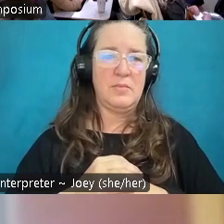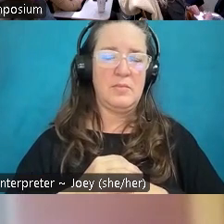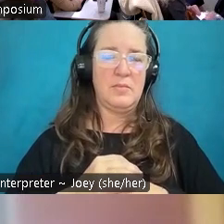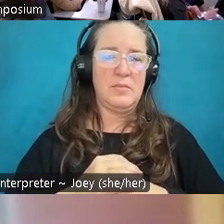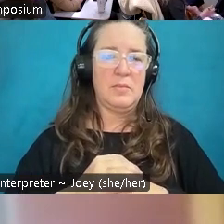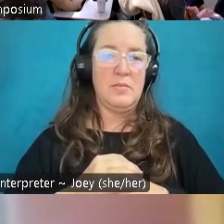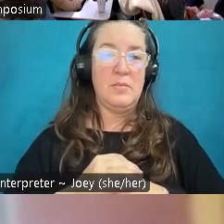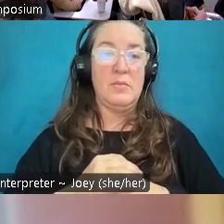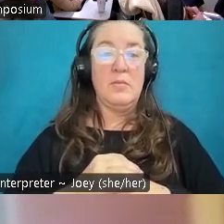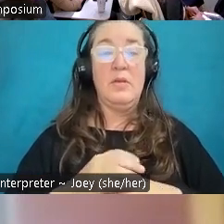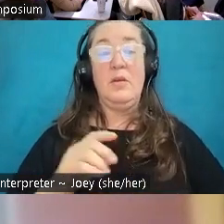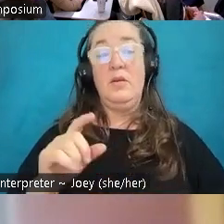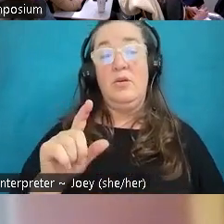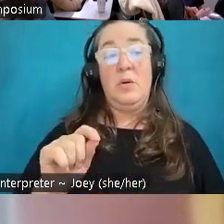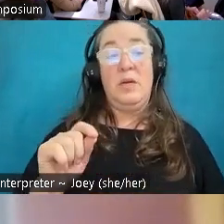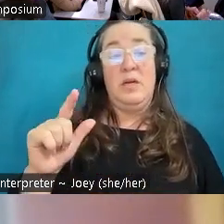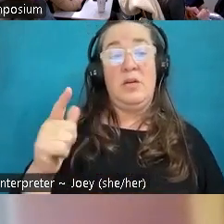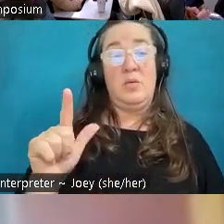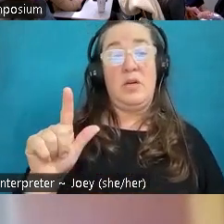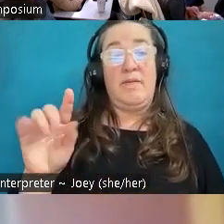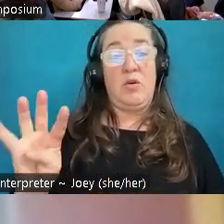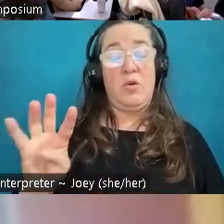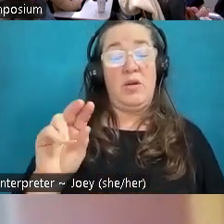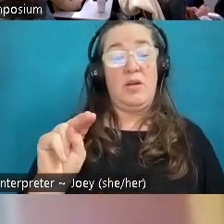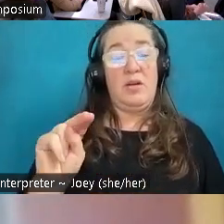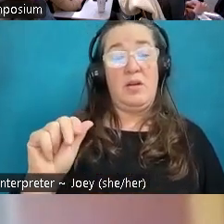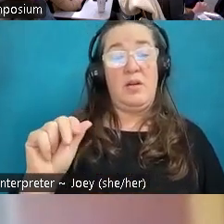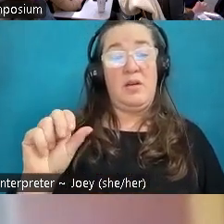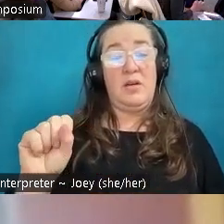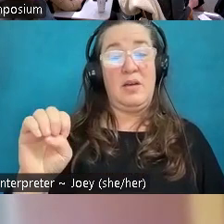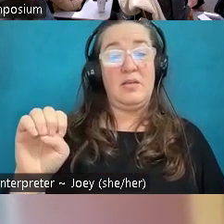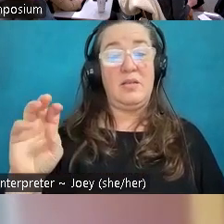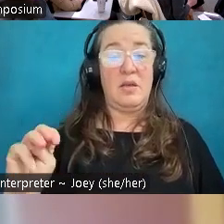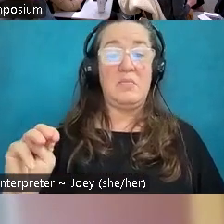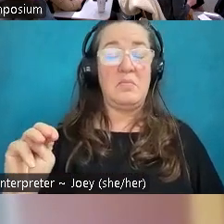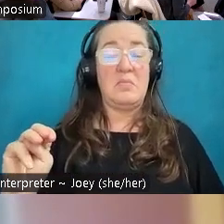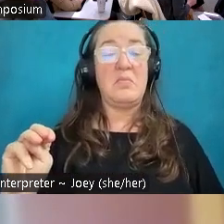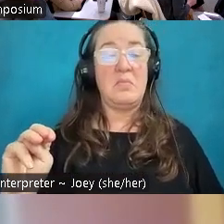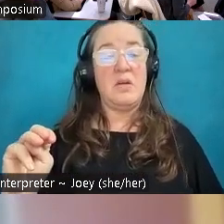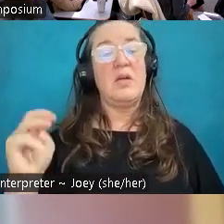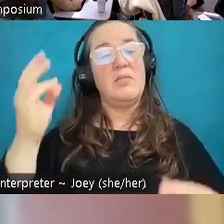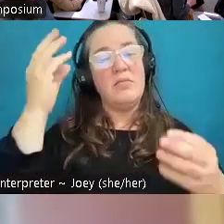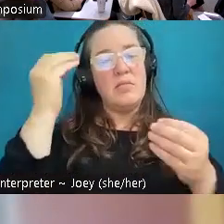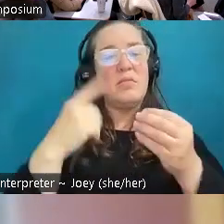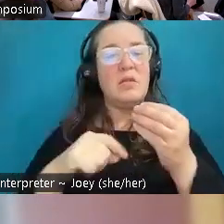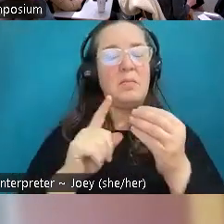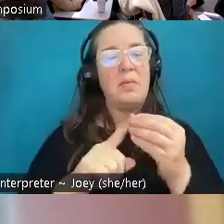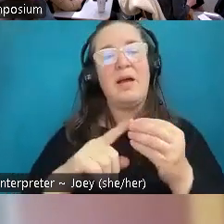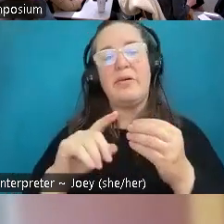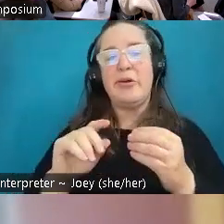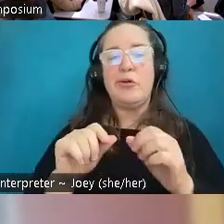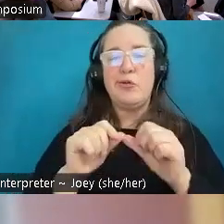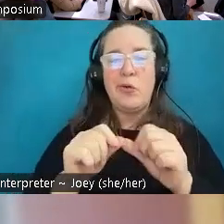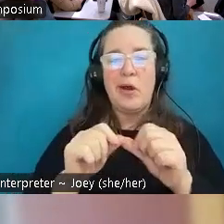In 2024, NASM reconsidered infection-associated chronic illnesses, focusing on